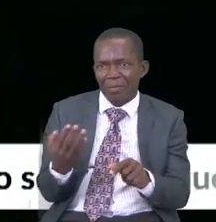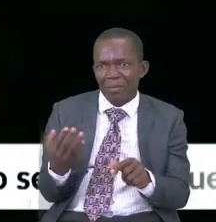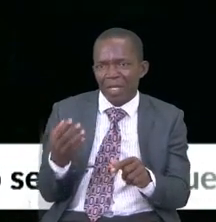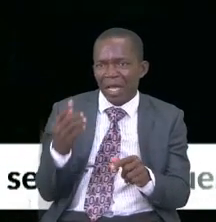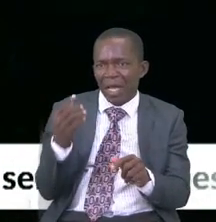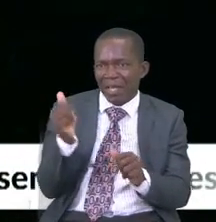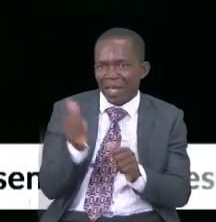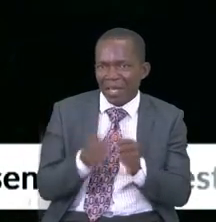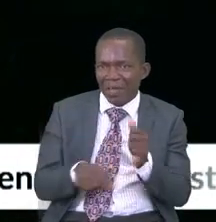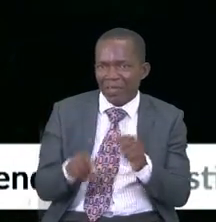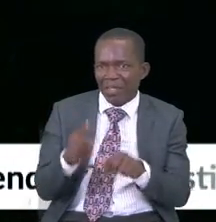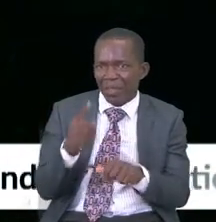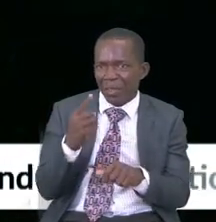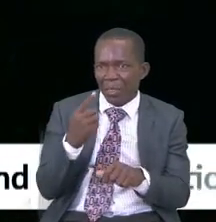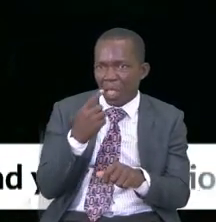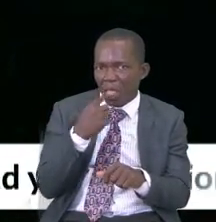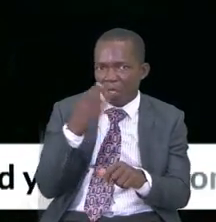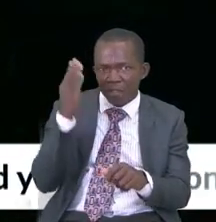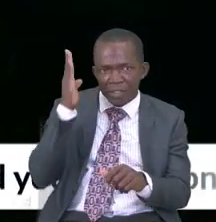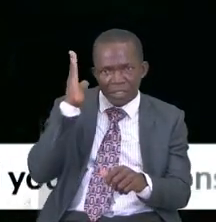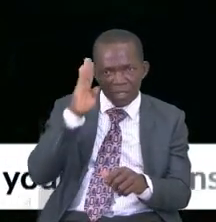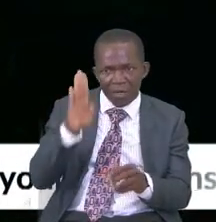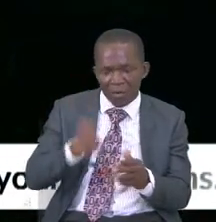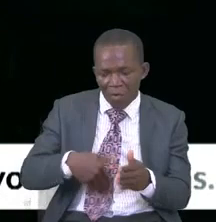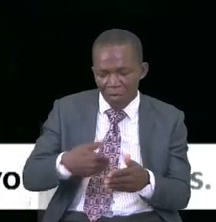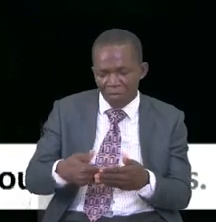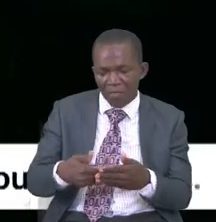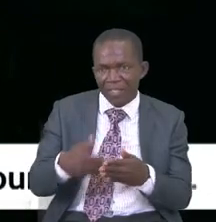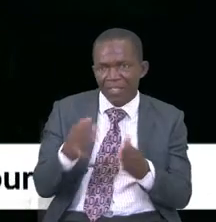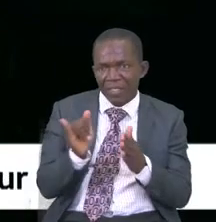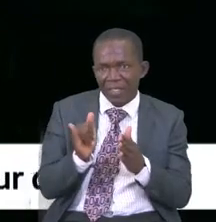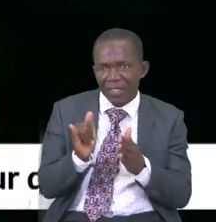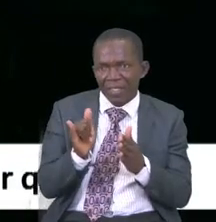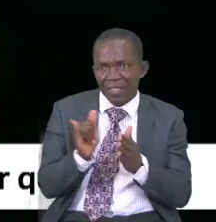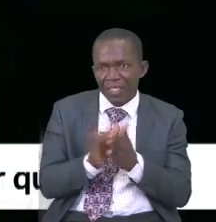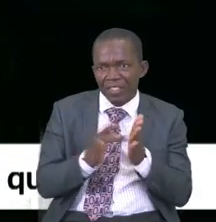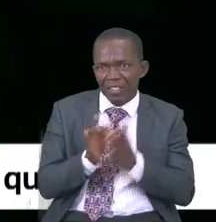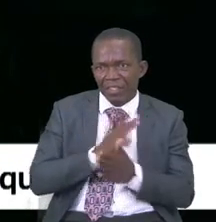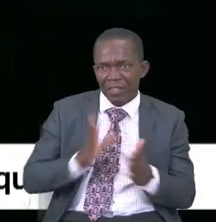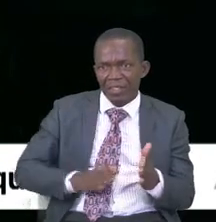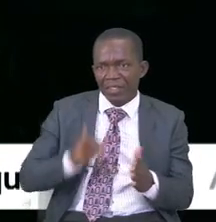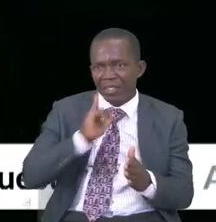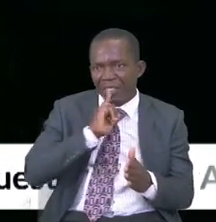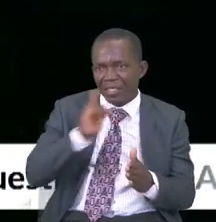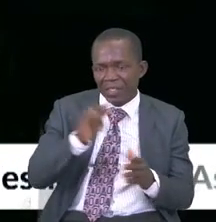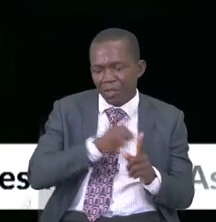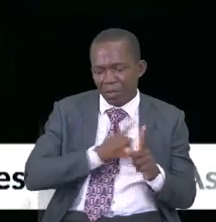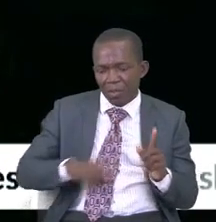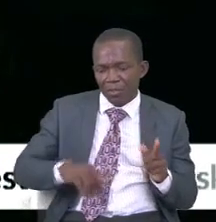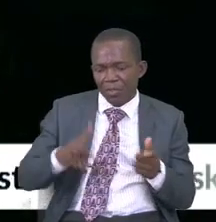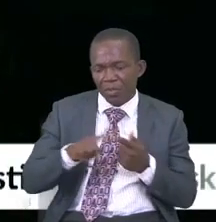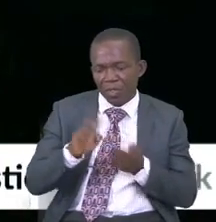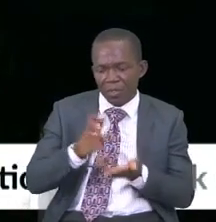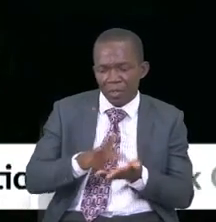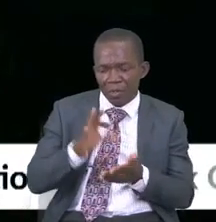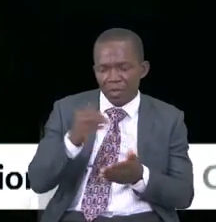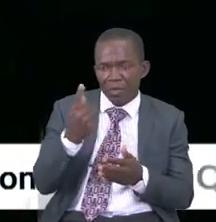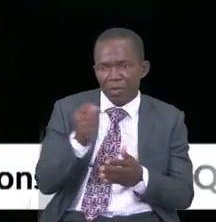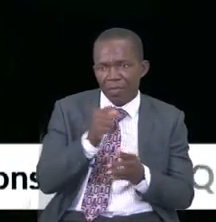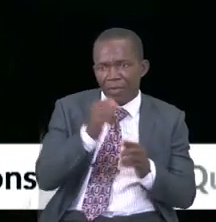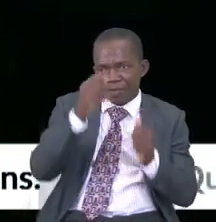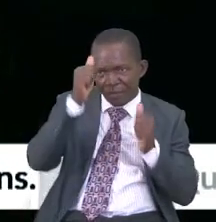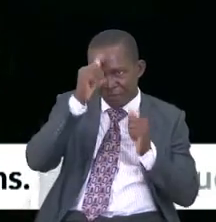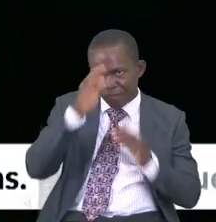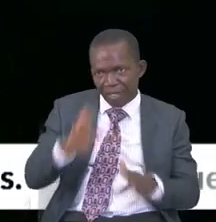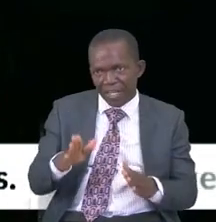Jesus is Lord to the glory of God the Father. Then Saul, verse 9, who is called Paul, filled